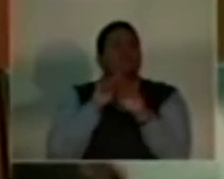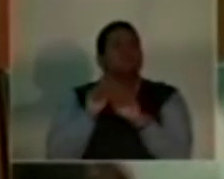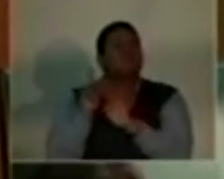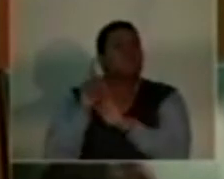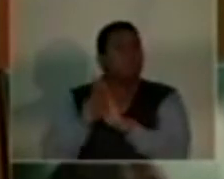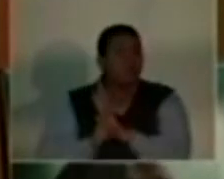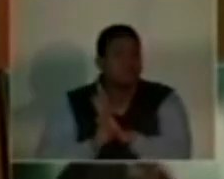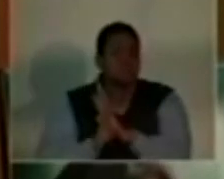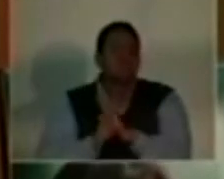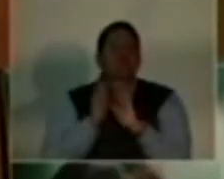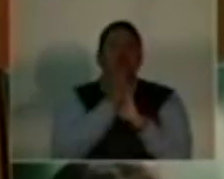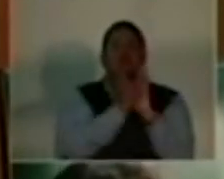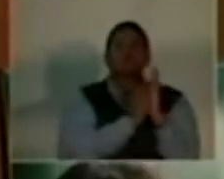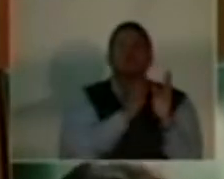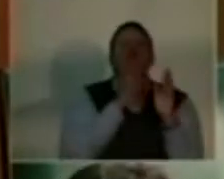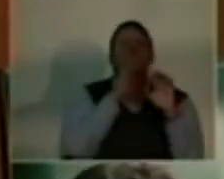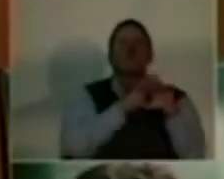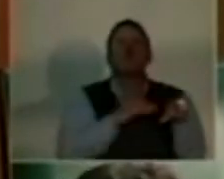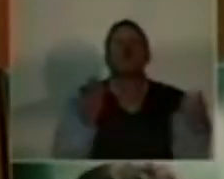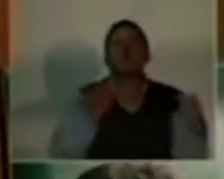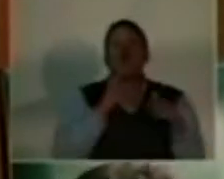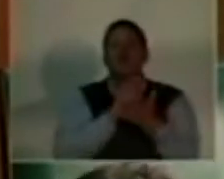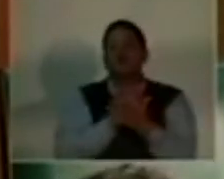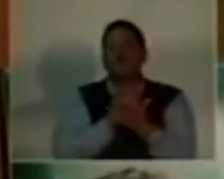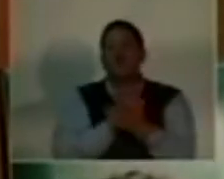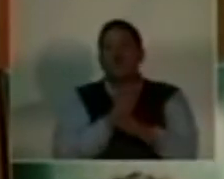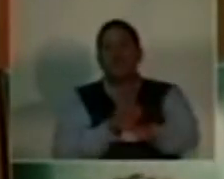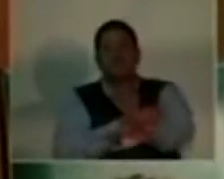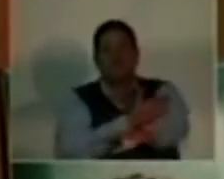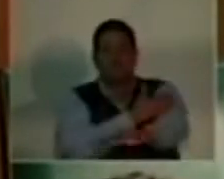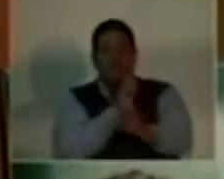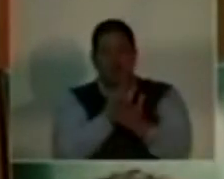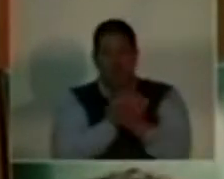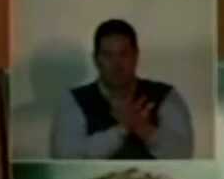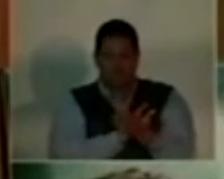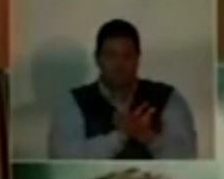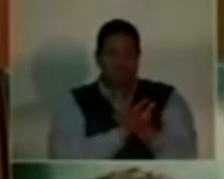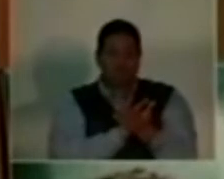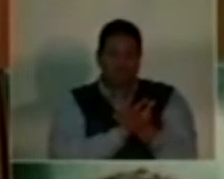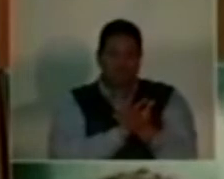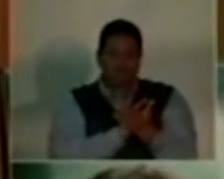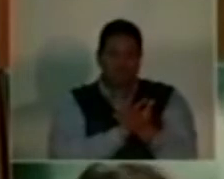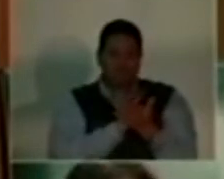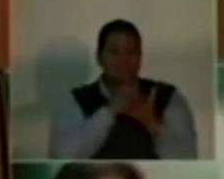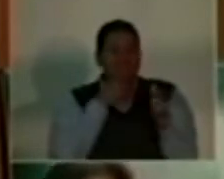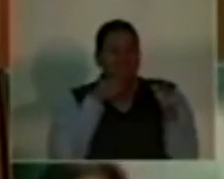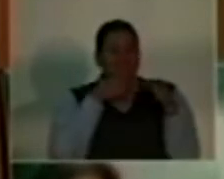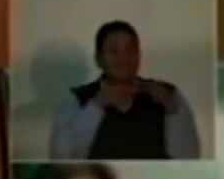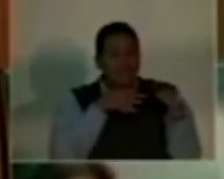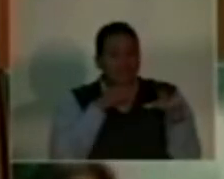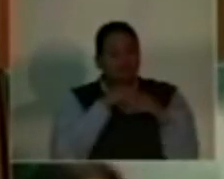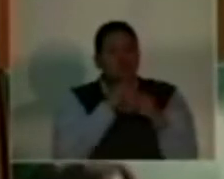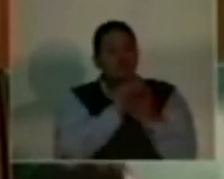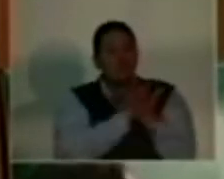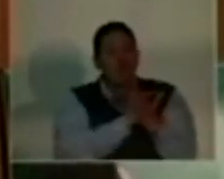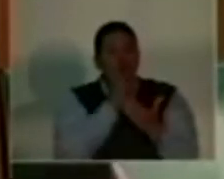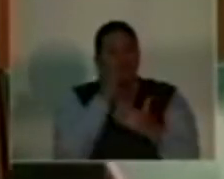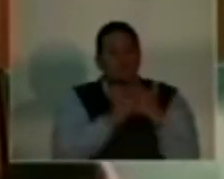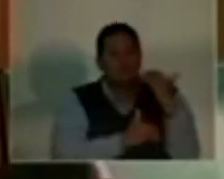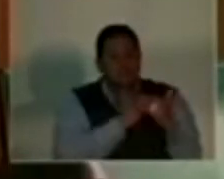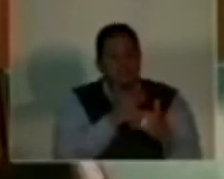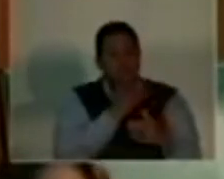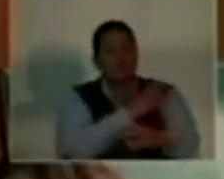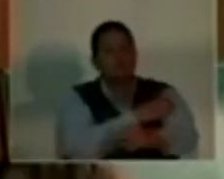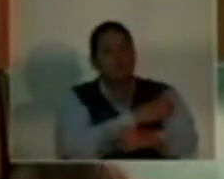and legislation called the School Improvement Act to define in law the procedures,